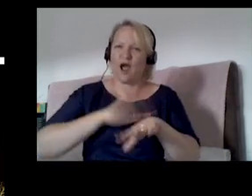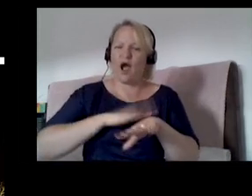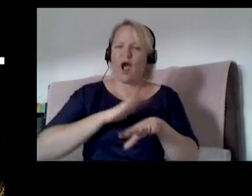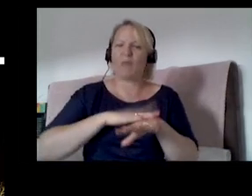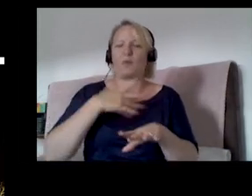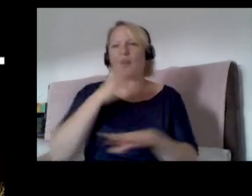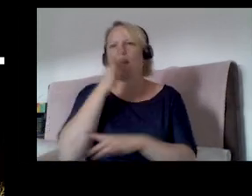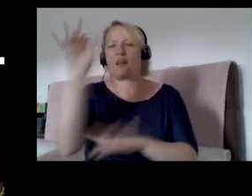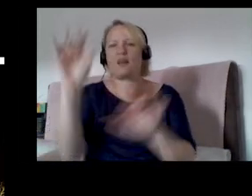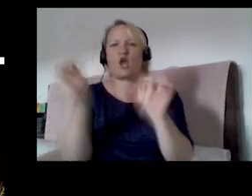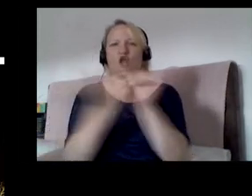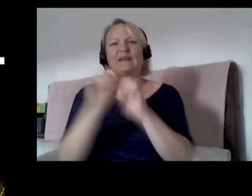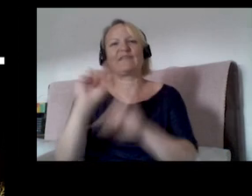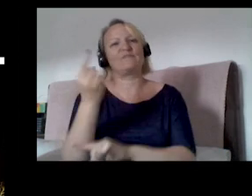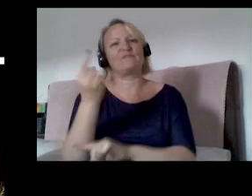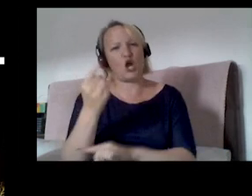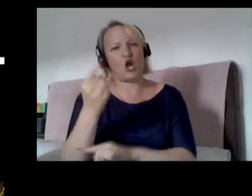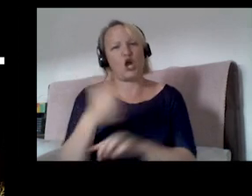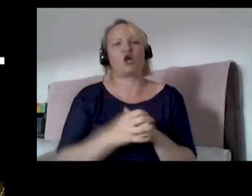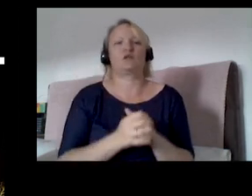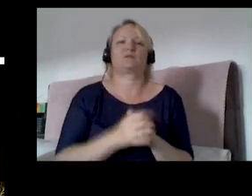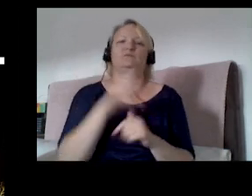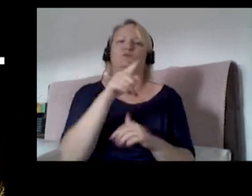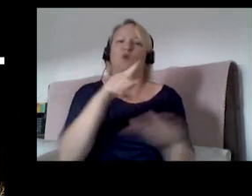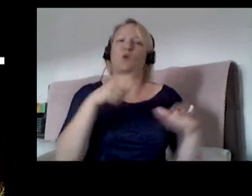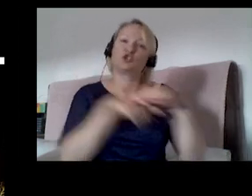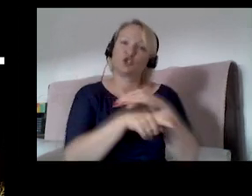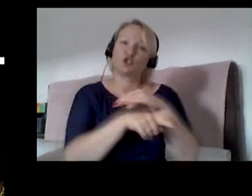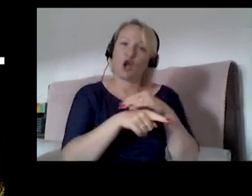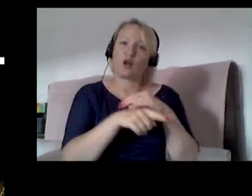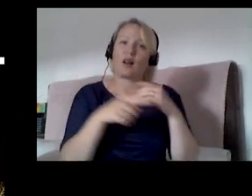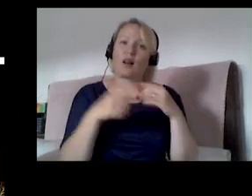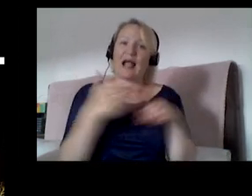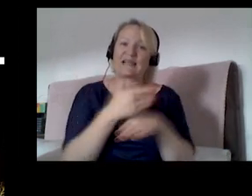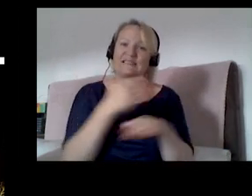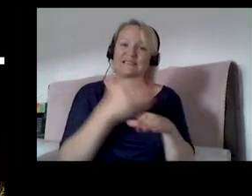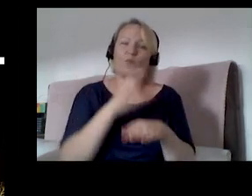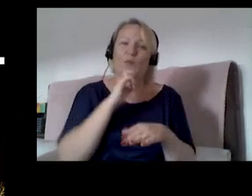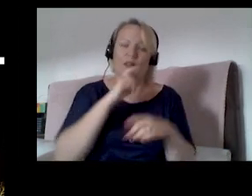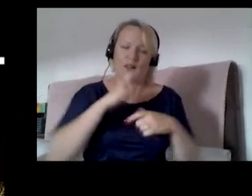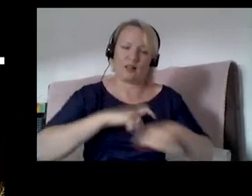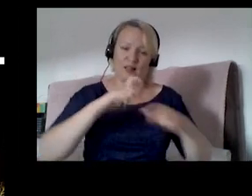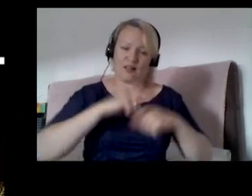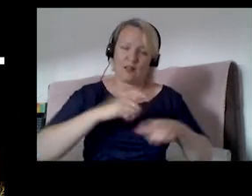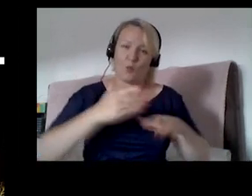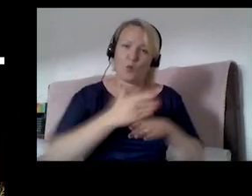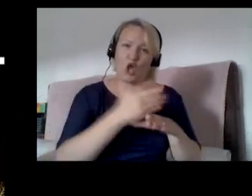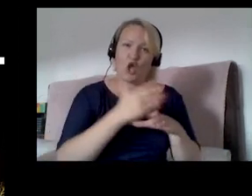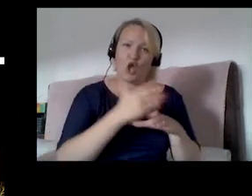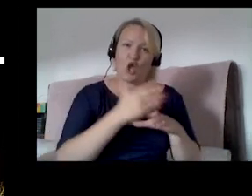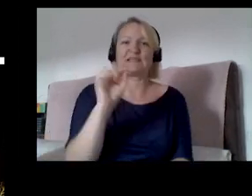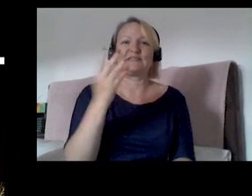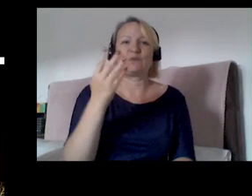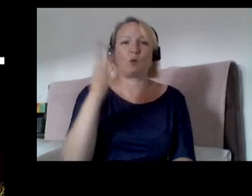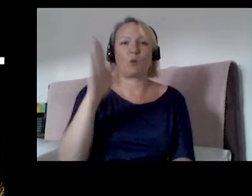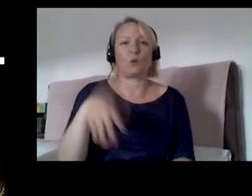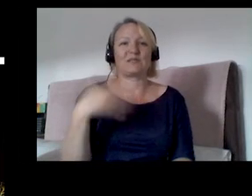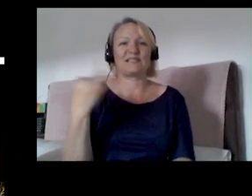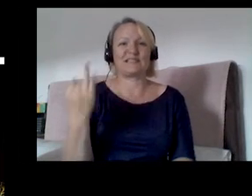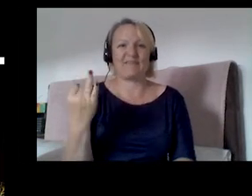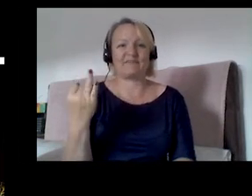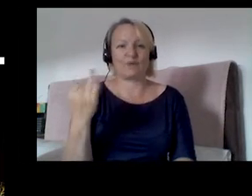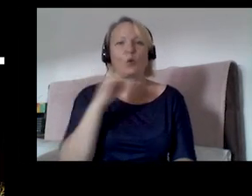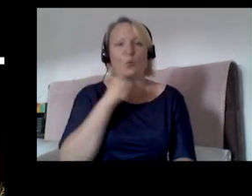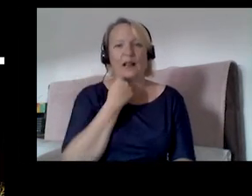extension, which would be agreed in advance. Tunnelling construction activities and supporting works would be carried out in a